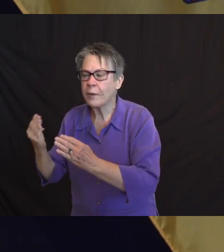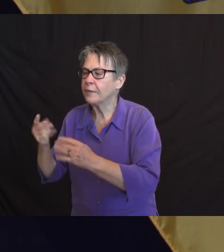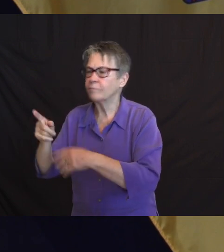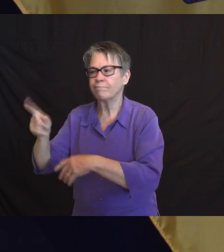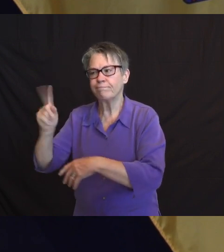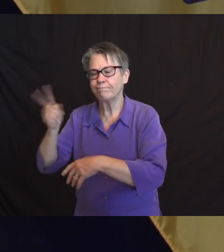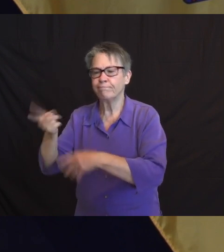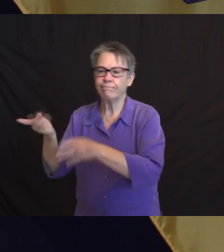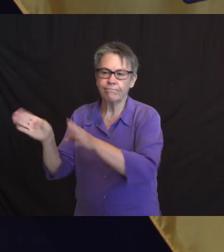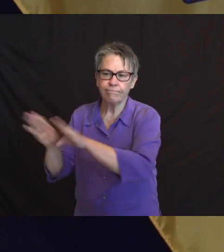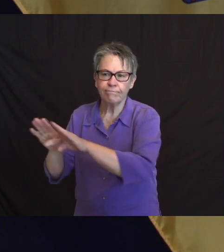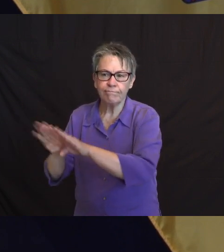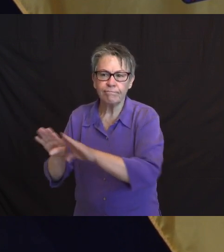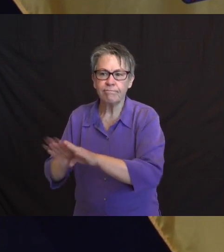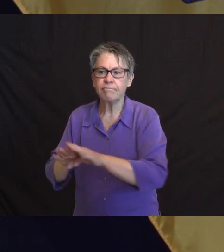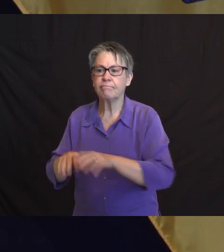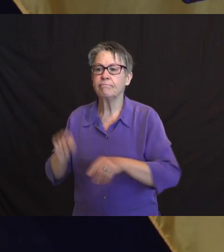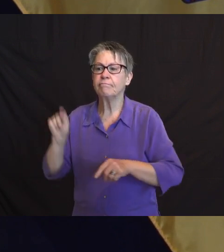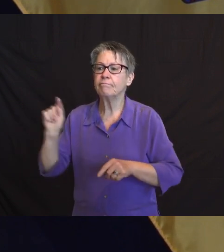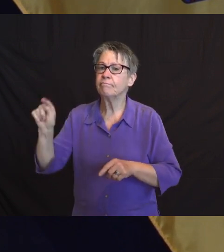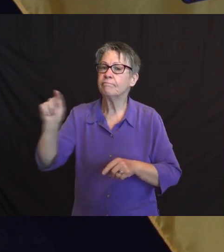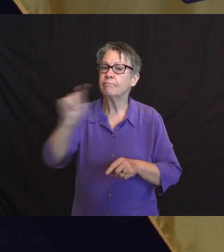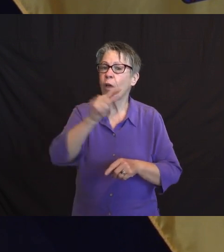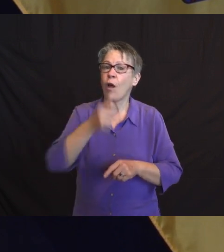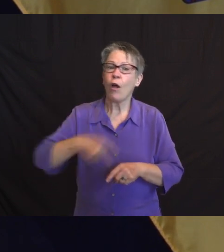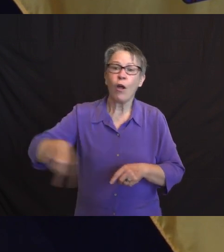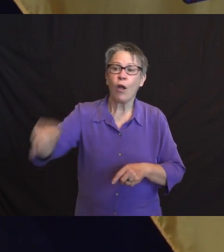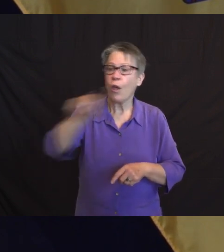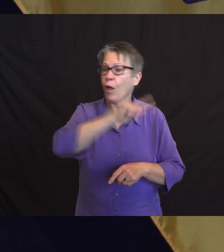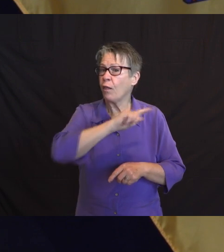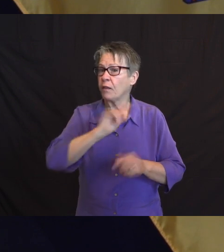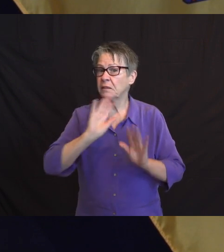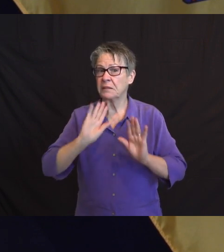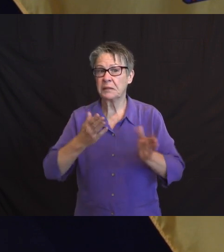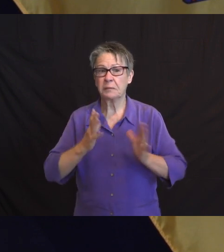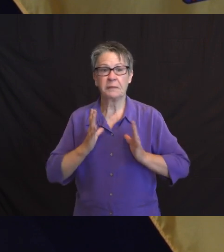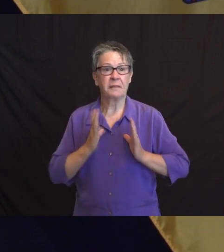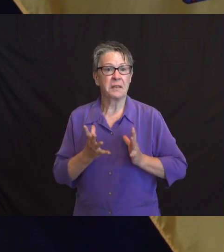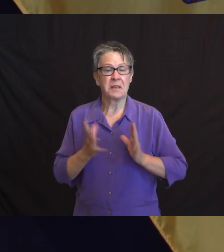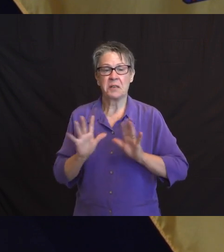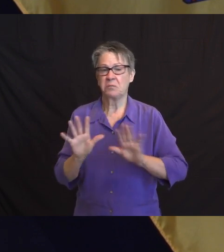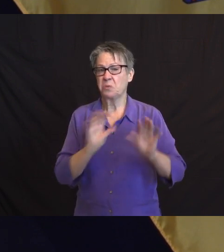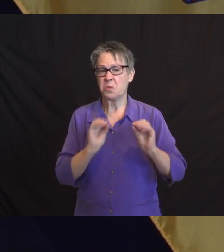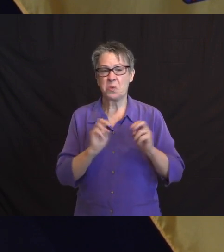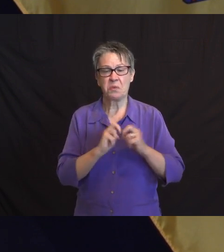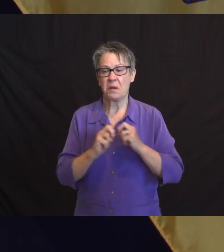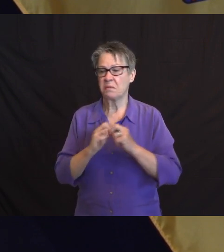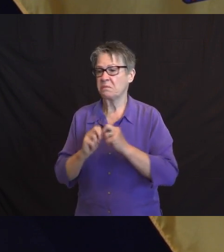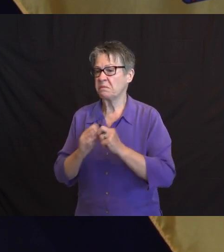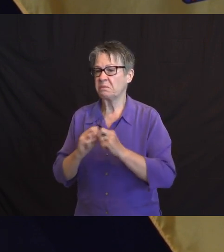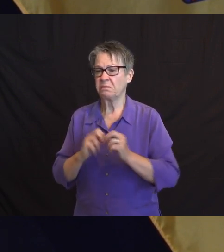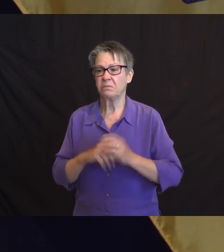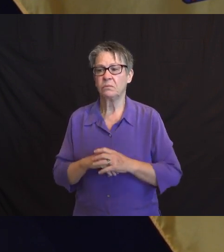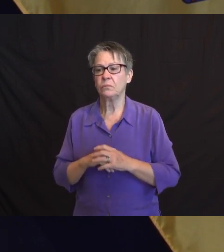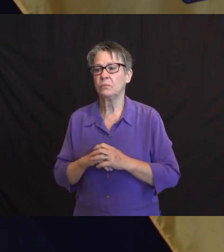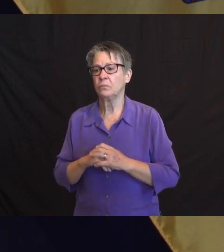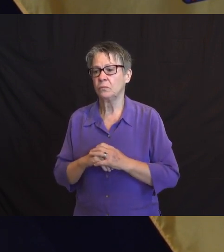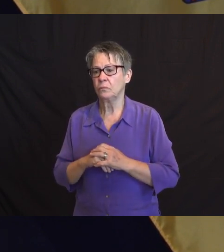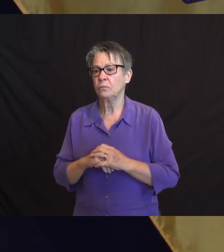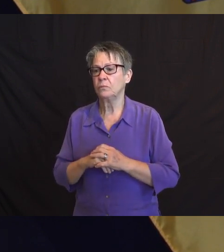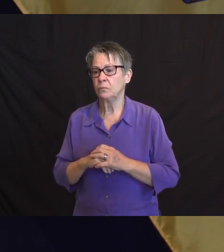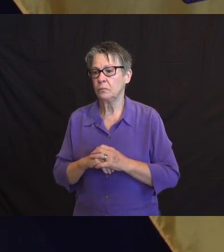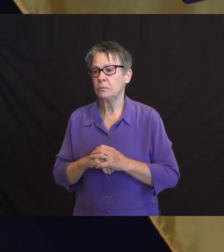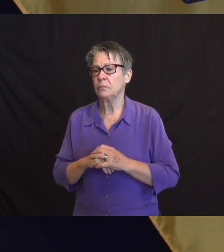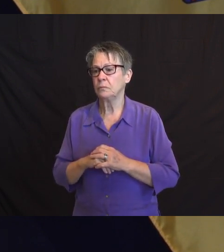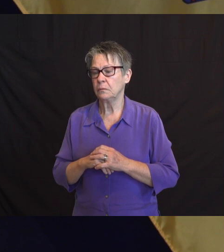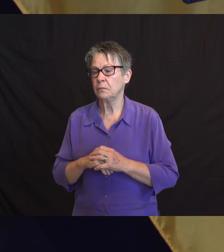noteworthy events over the weekend, and trust that will continue. To your other point, we had more than 130 demonstrations